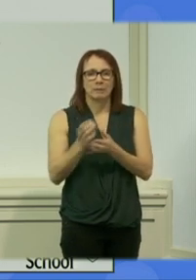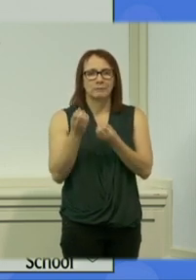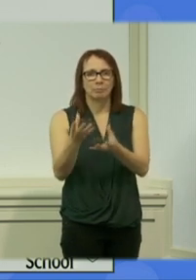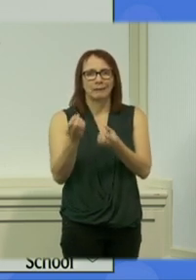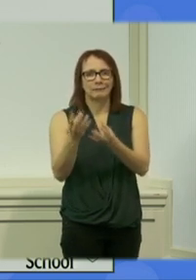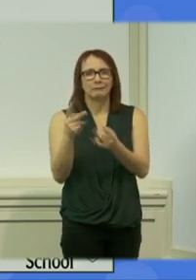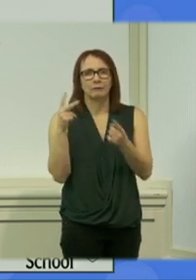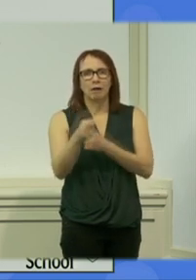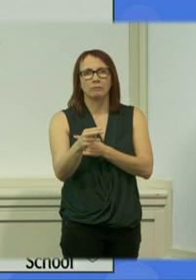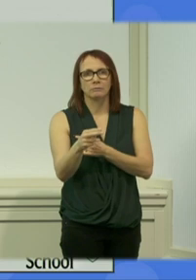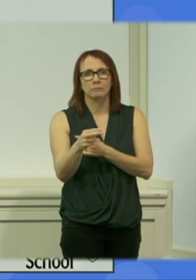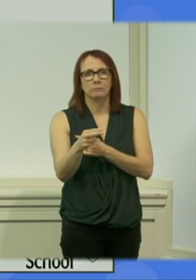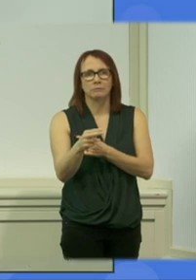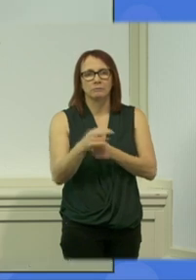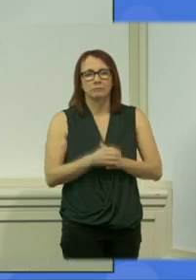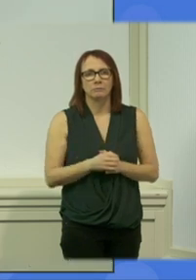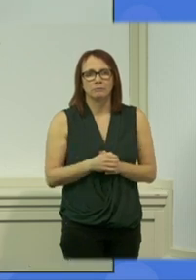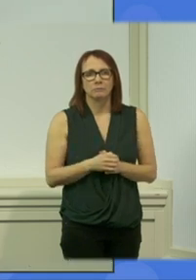side.